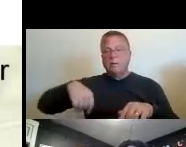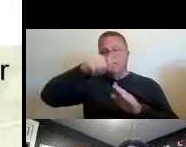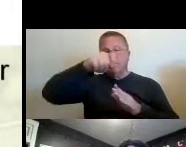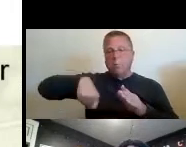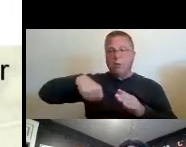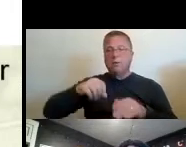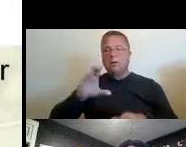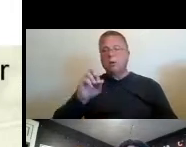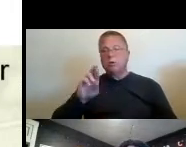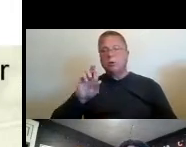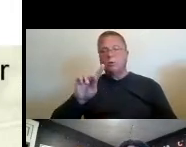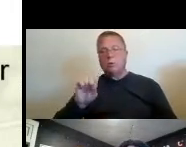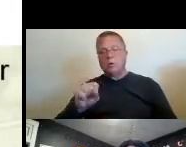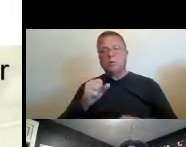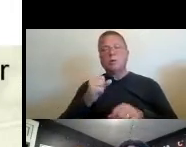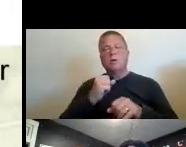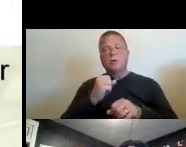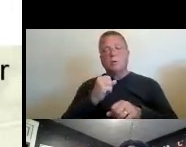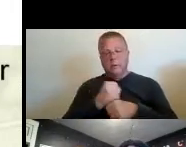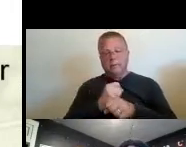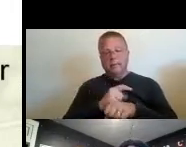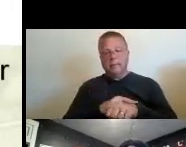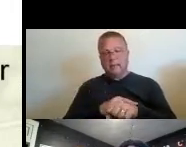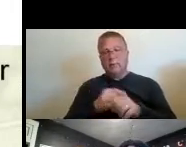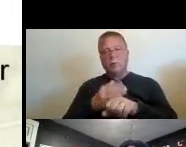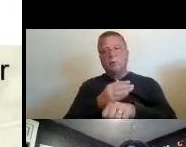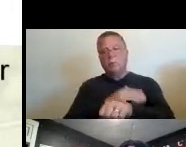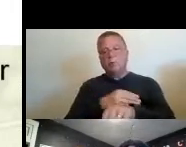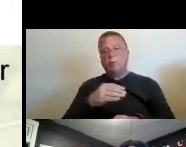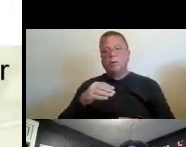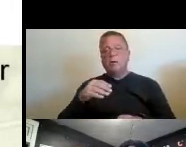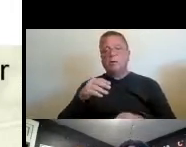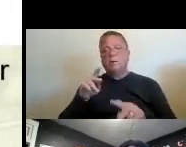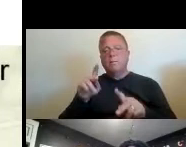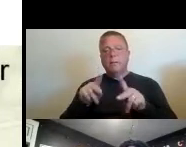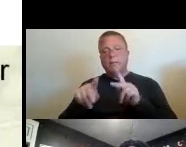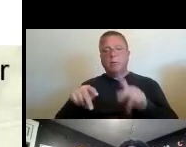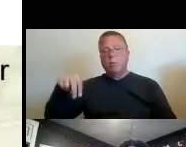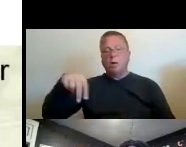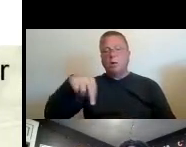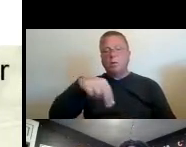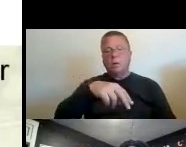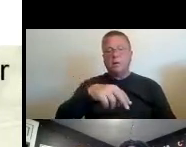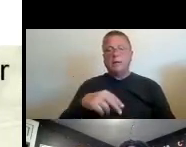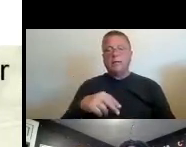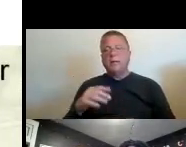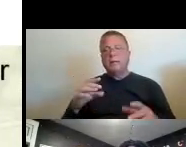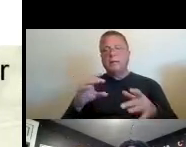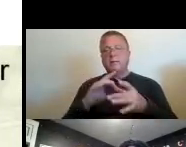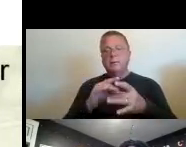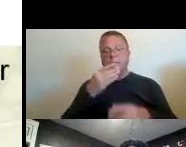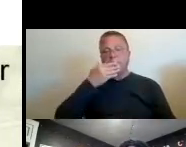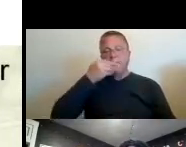to improve those pedestrian crossings and really highlight that greater walkability and pedestrian connection across the